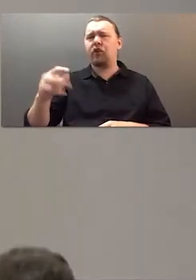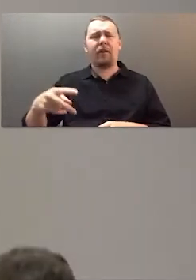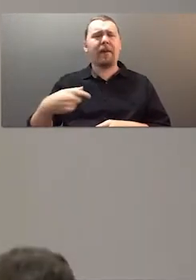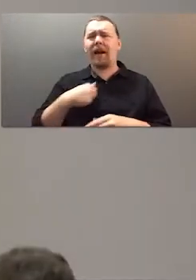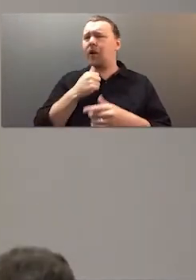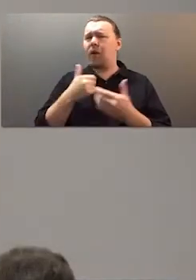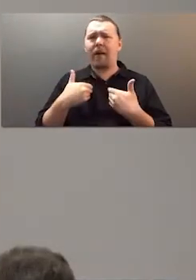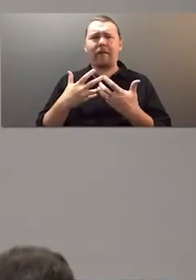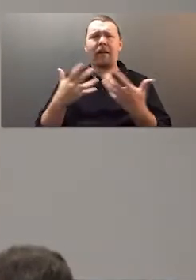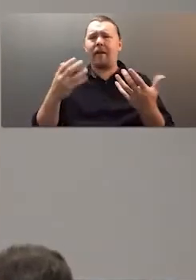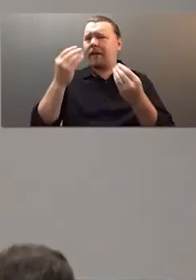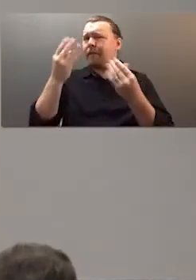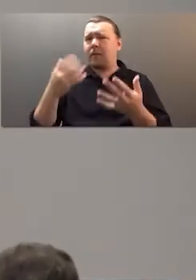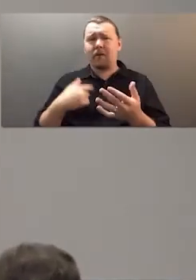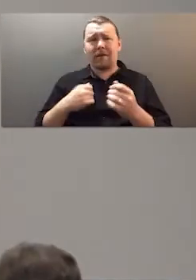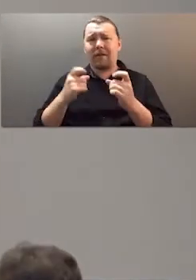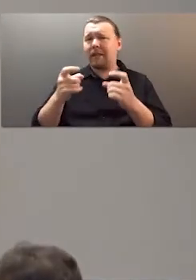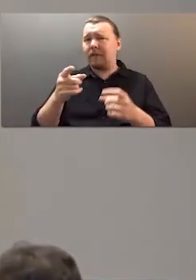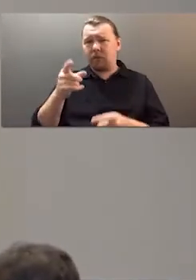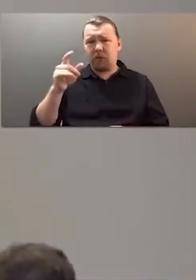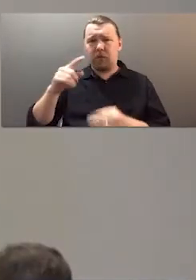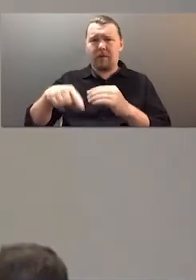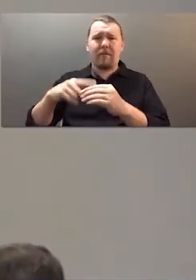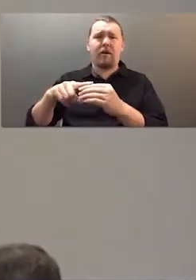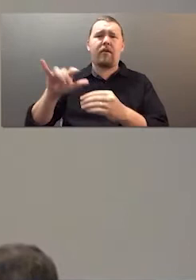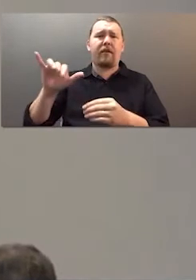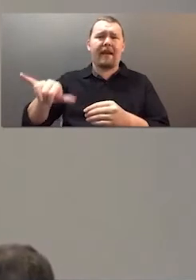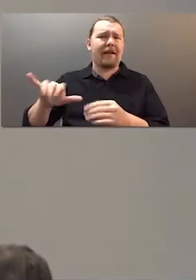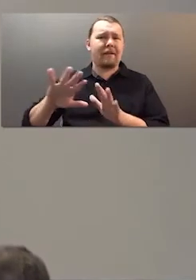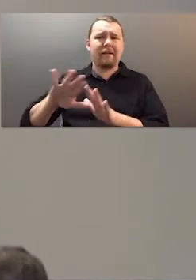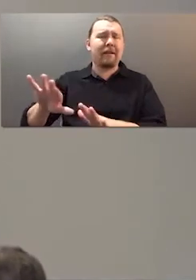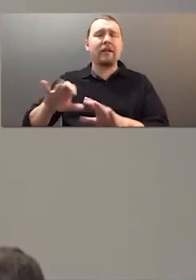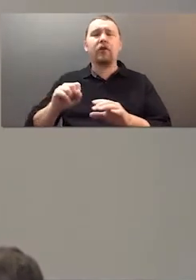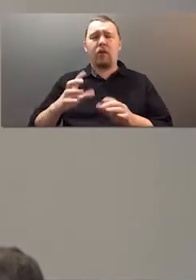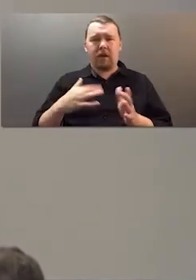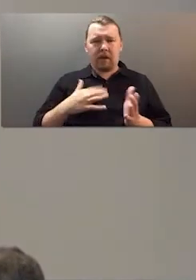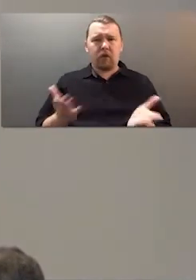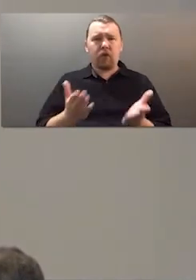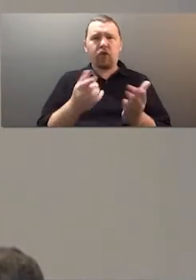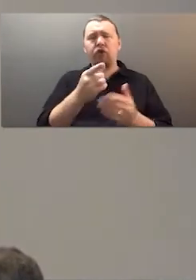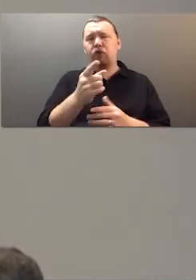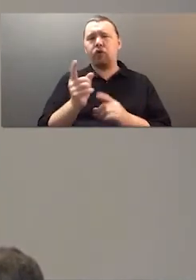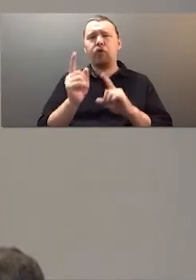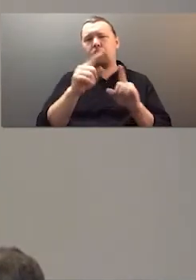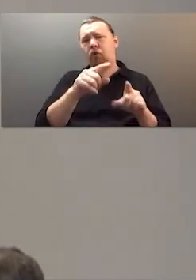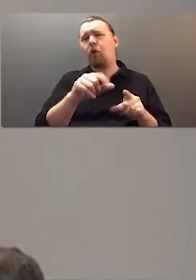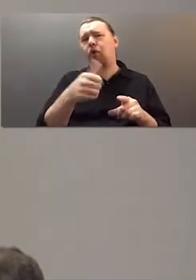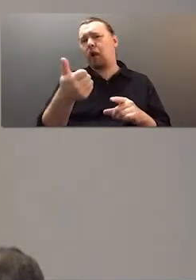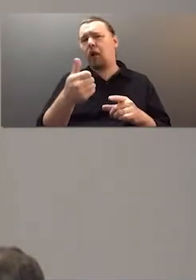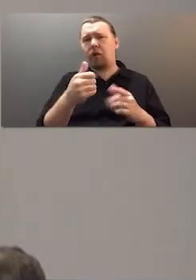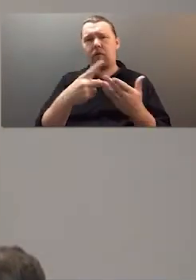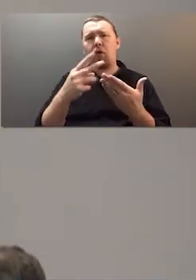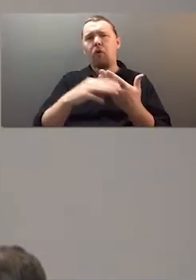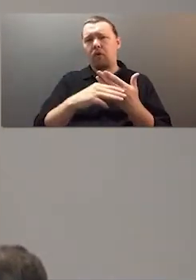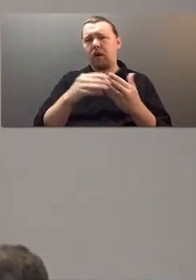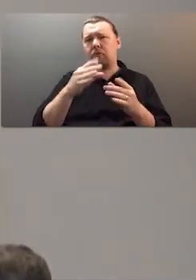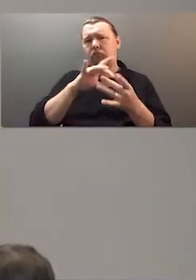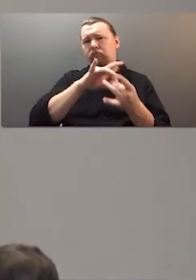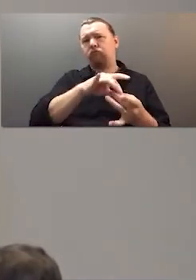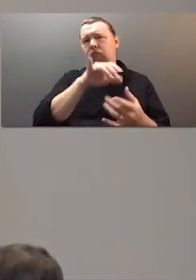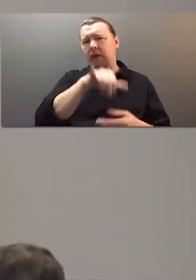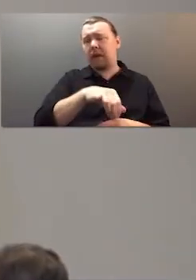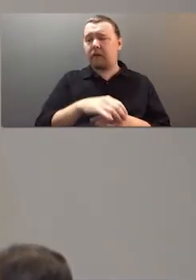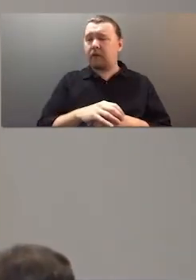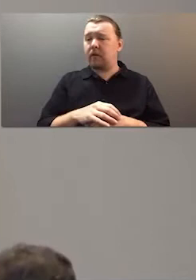so much. I don't have a lot of information I can give you on guardianship, so I would encourage you to check out one of those other programs. And